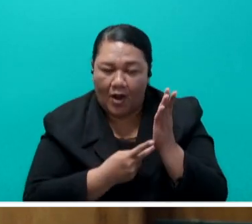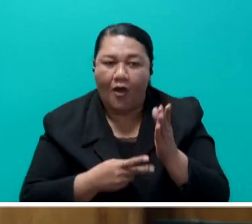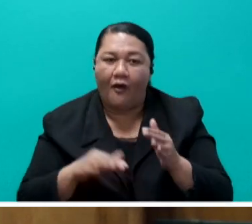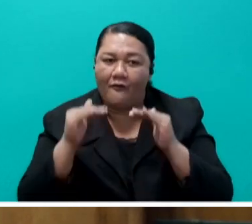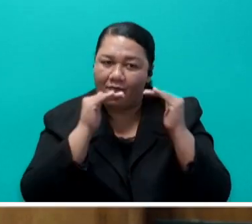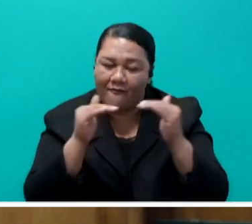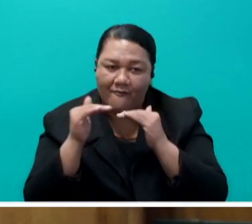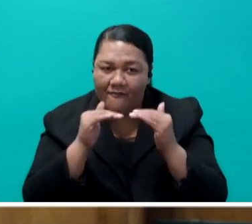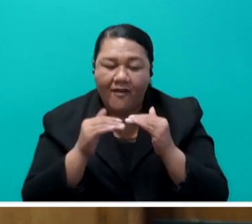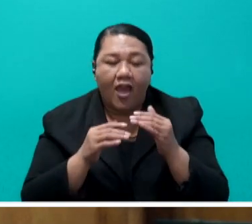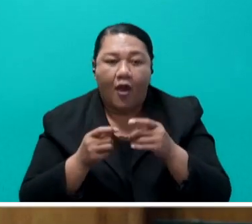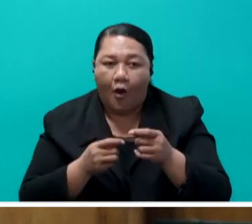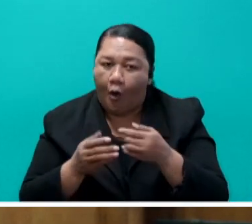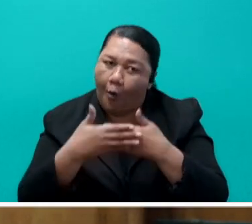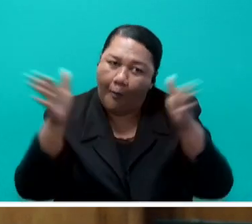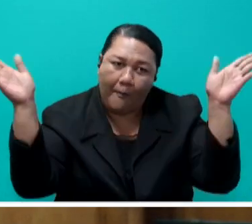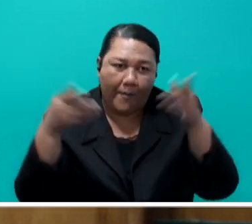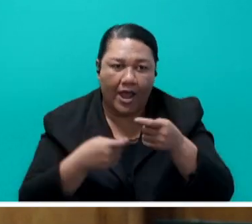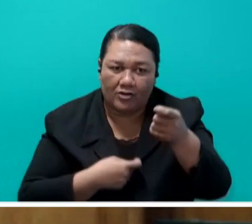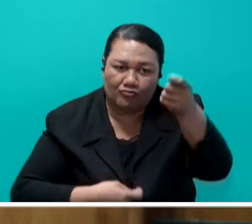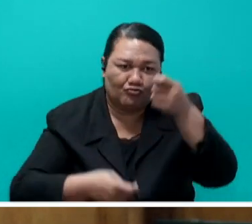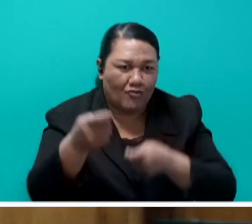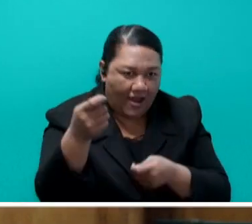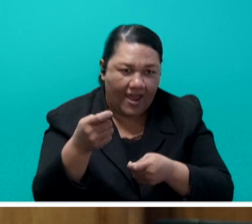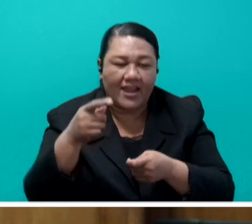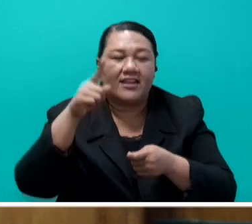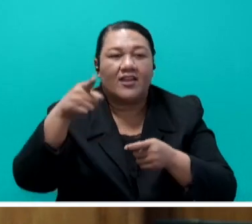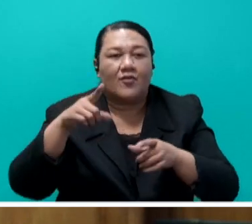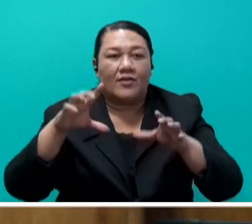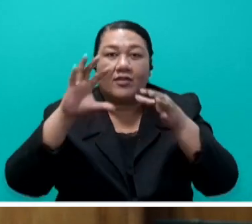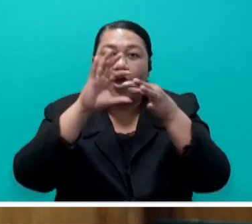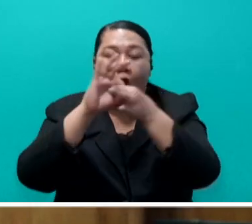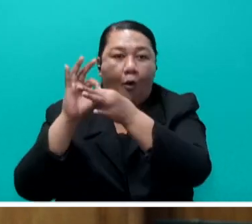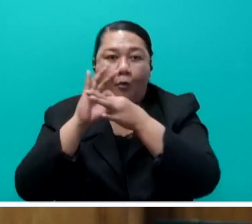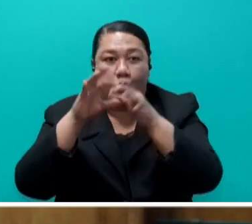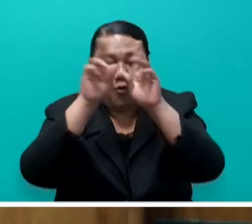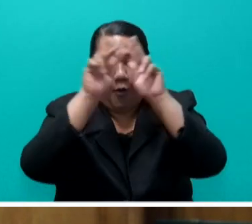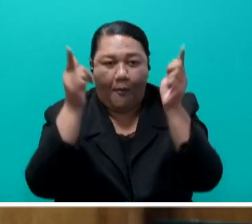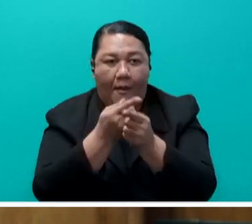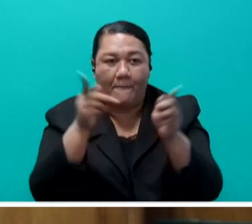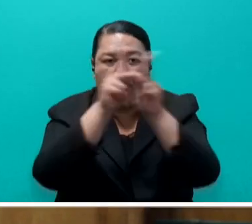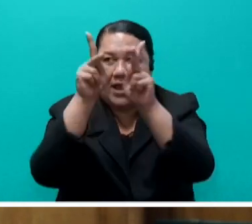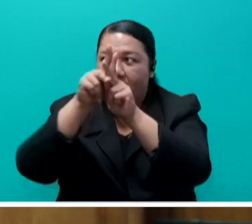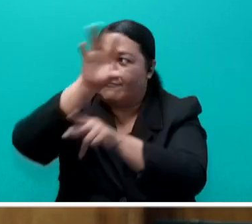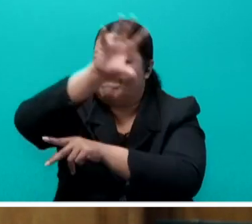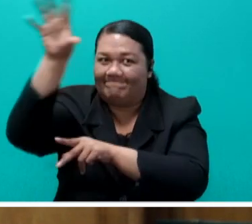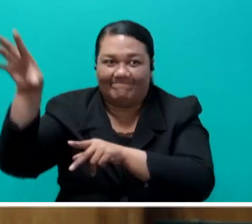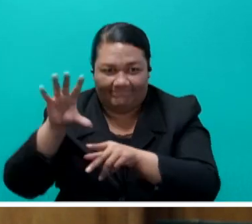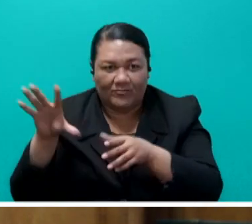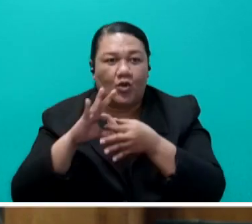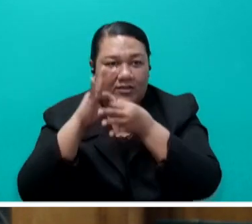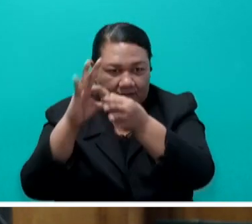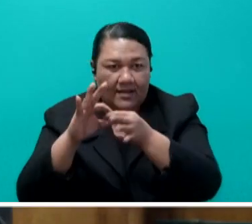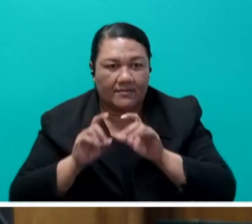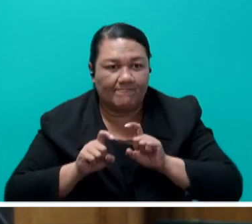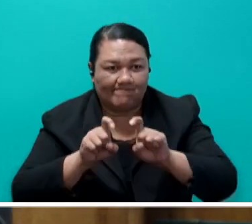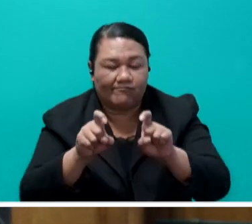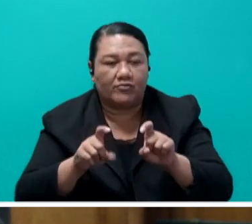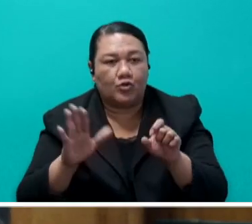we will continue to work closely with our global partners through the WTO to strengthen our trade policies